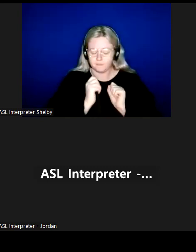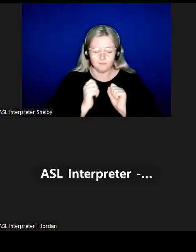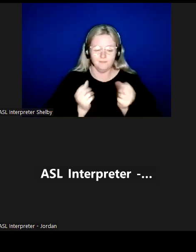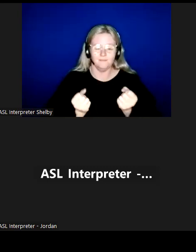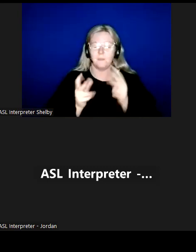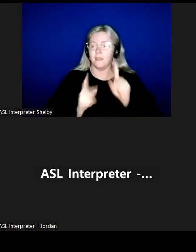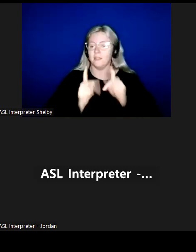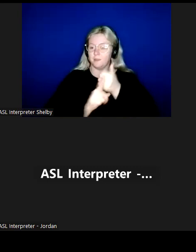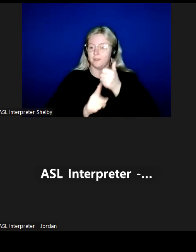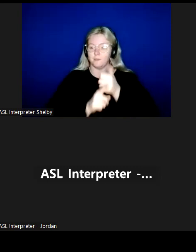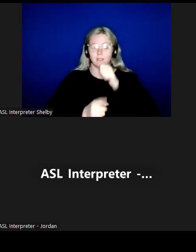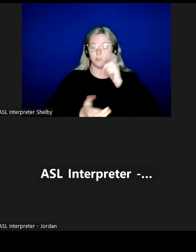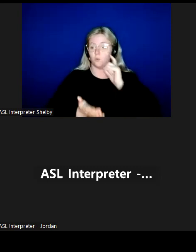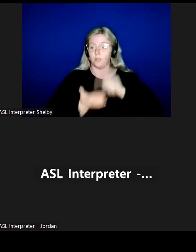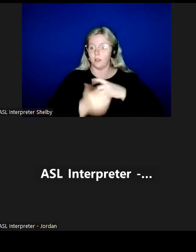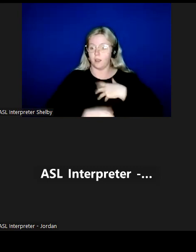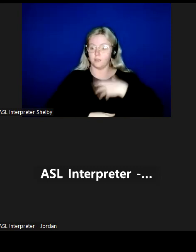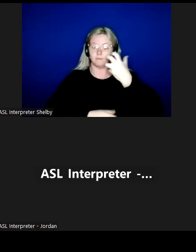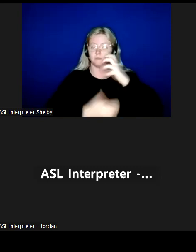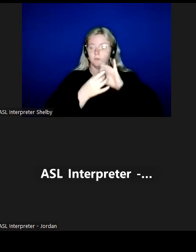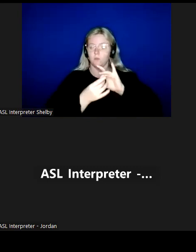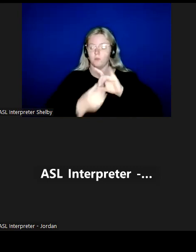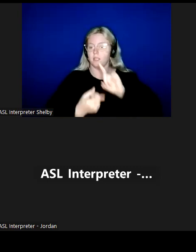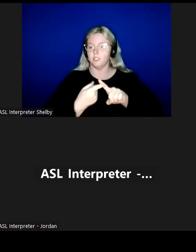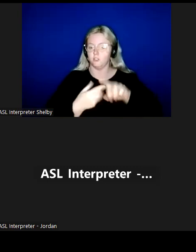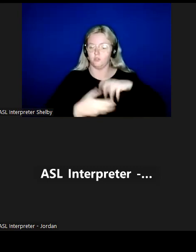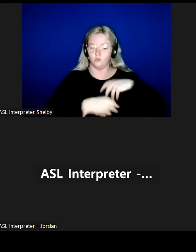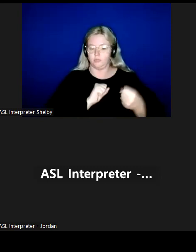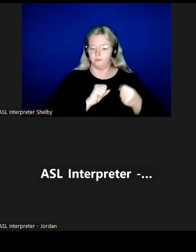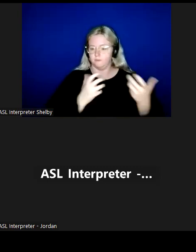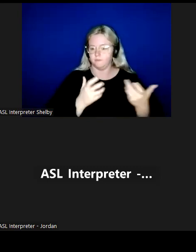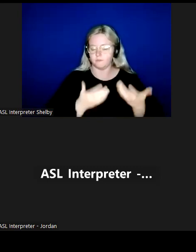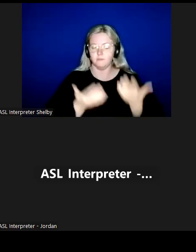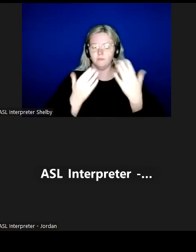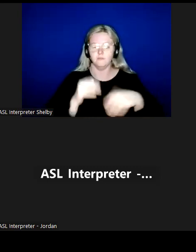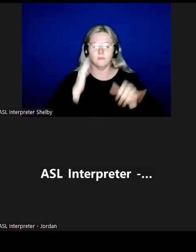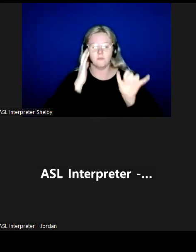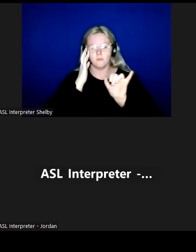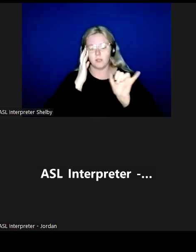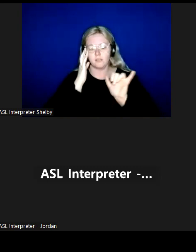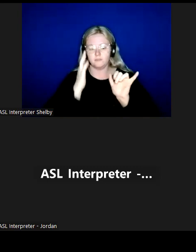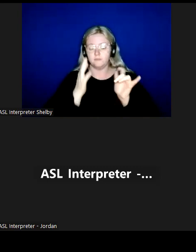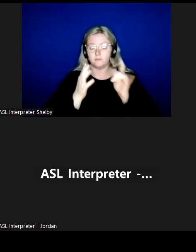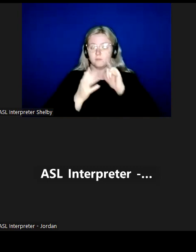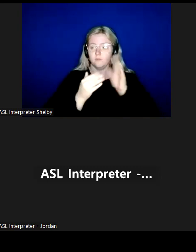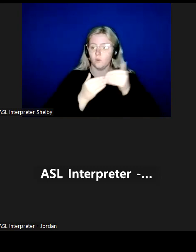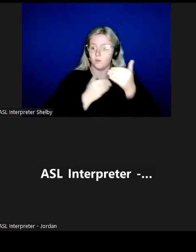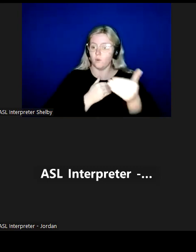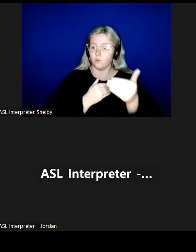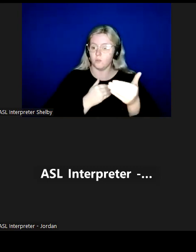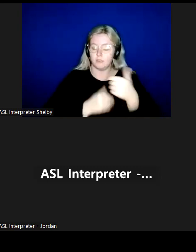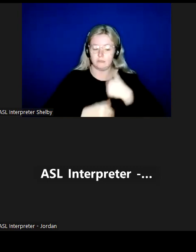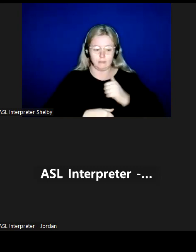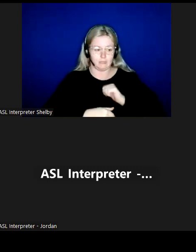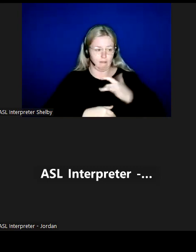uneasy about moving forward? Like I mentioned, that life that looks different now as you moved forward, is that something